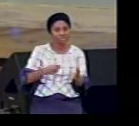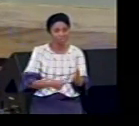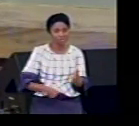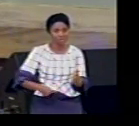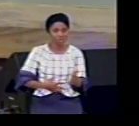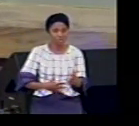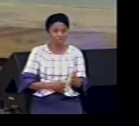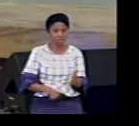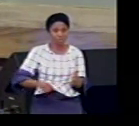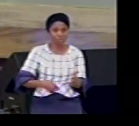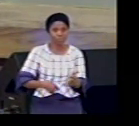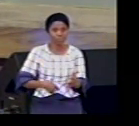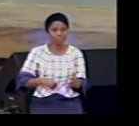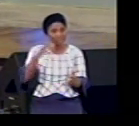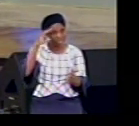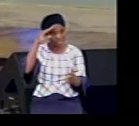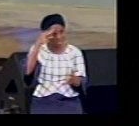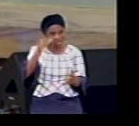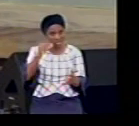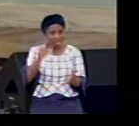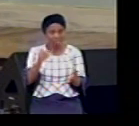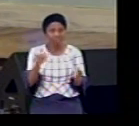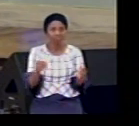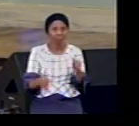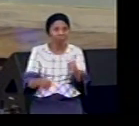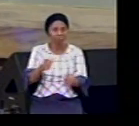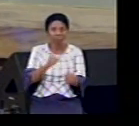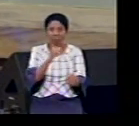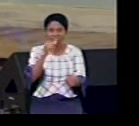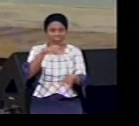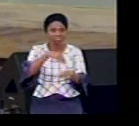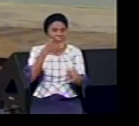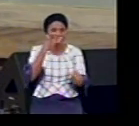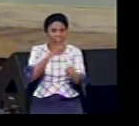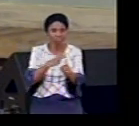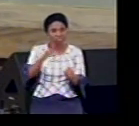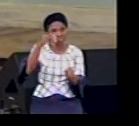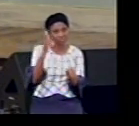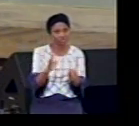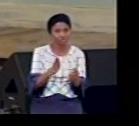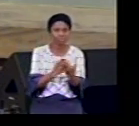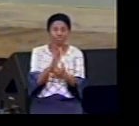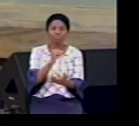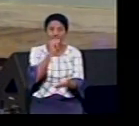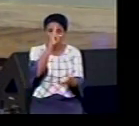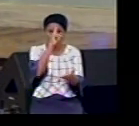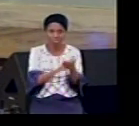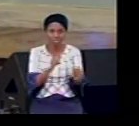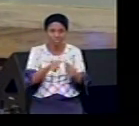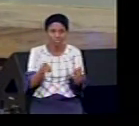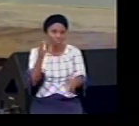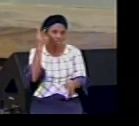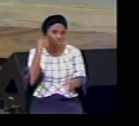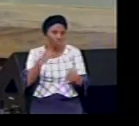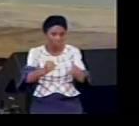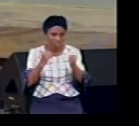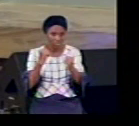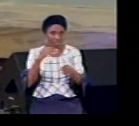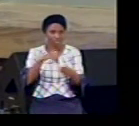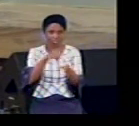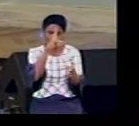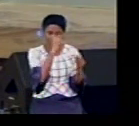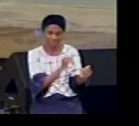through unbelief, but was strong in faith, giving glory to God,